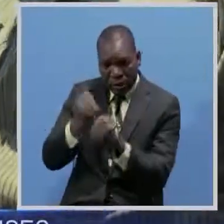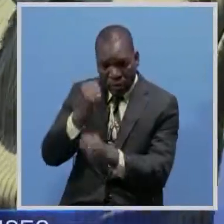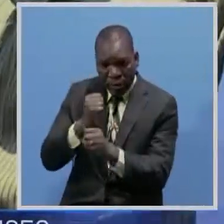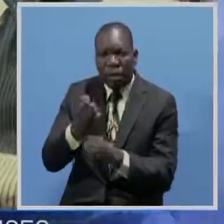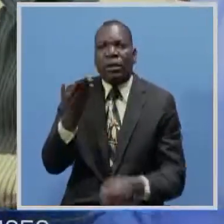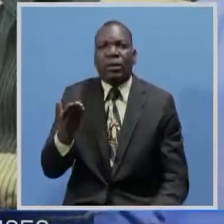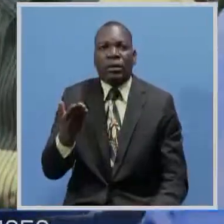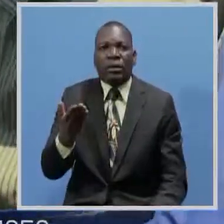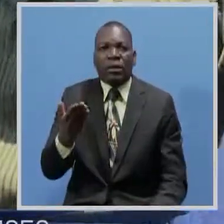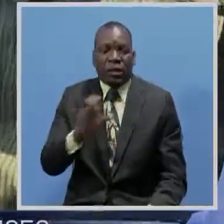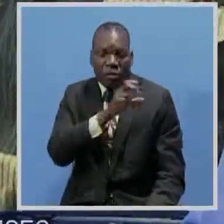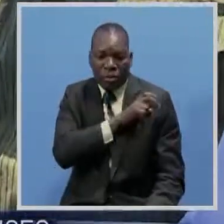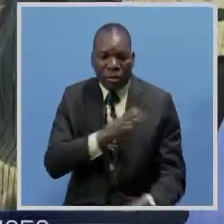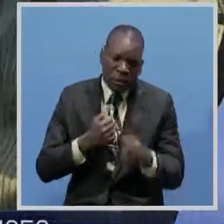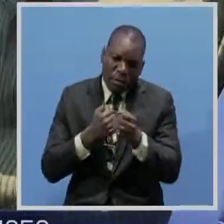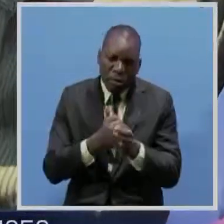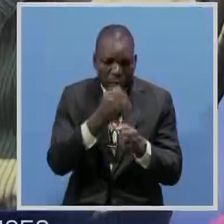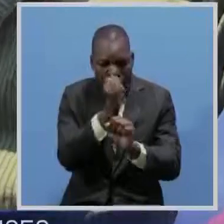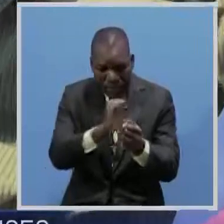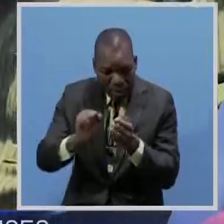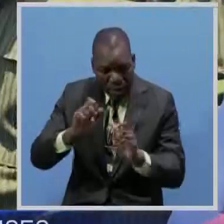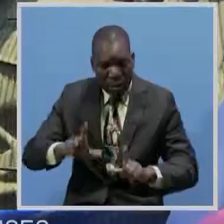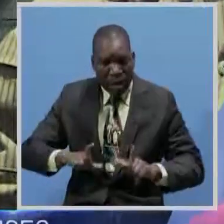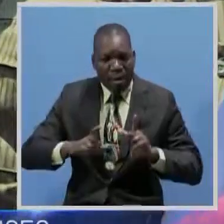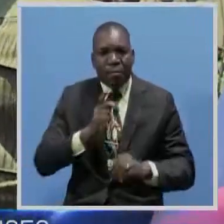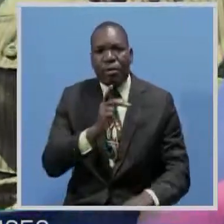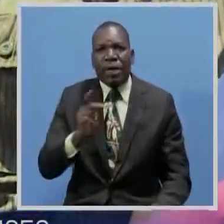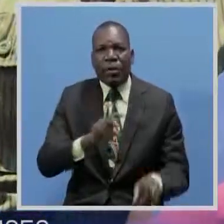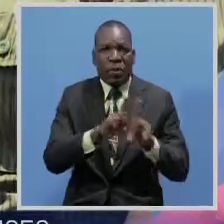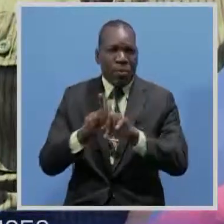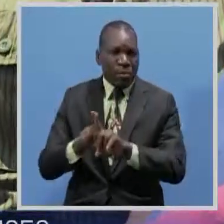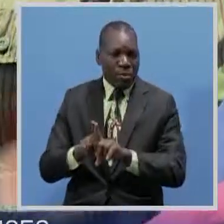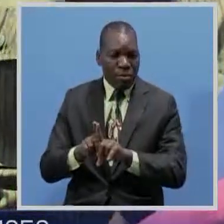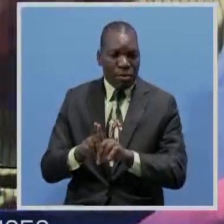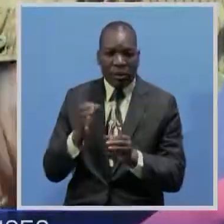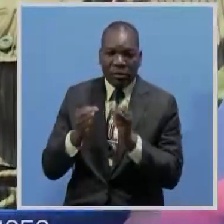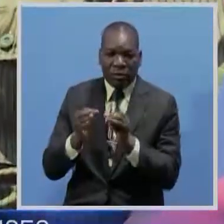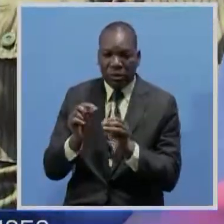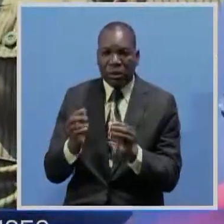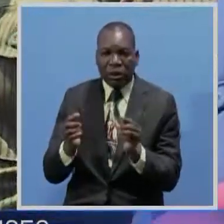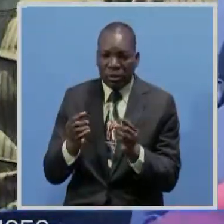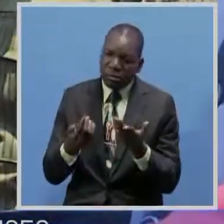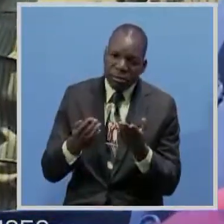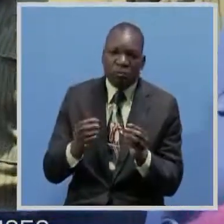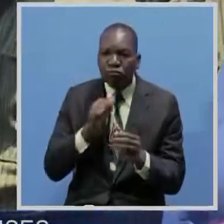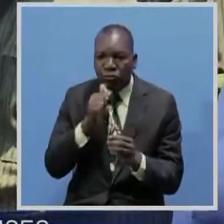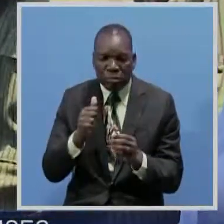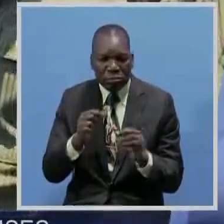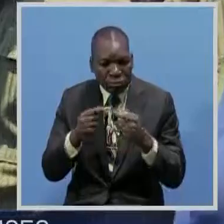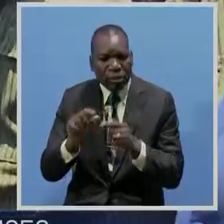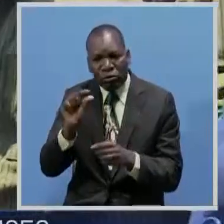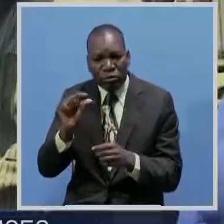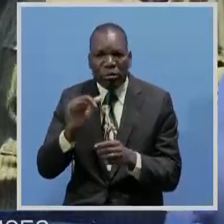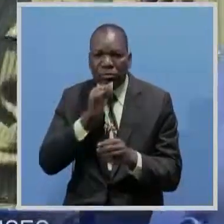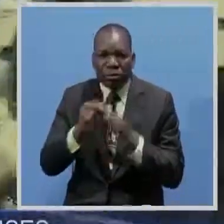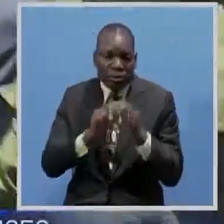there to protect us, to defend us, protect our property and life. But every time we have a small misunderstanding, we want to go to the police. It's a